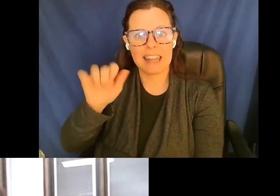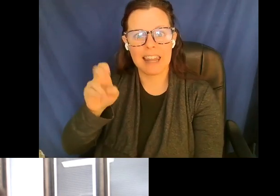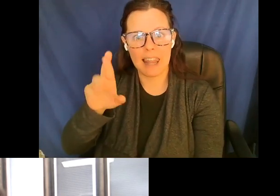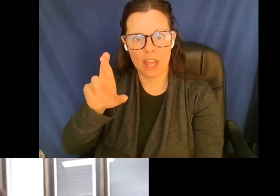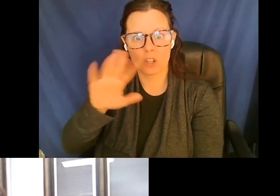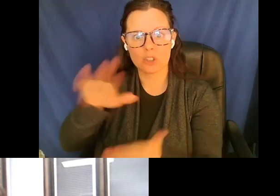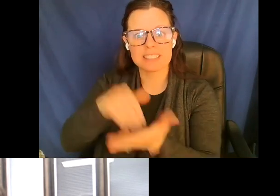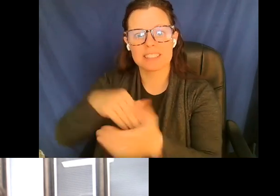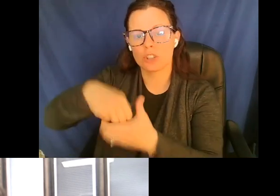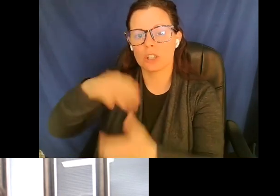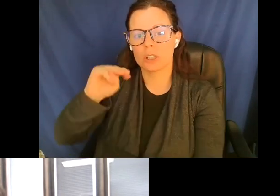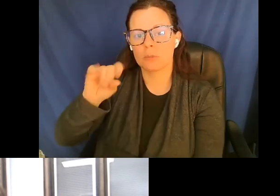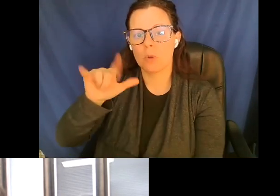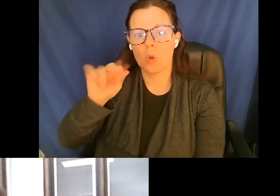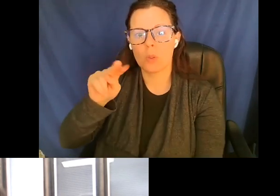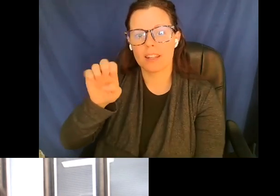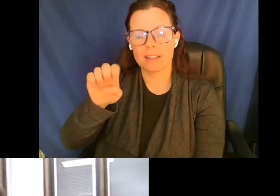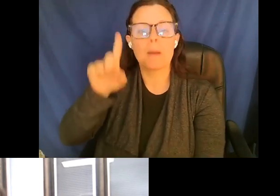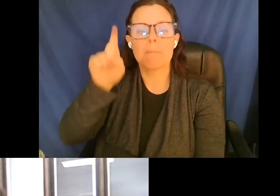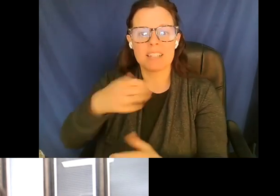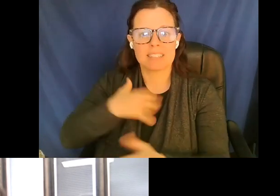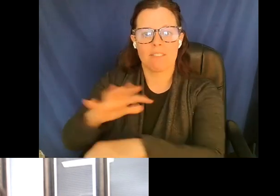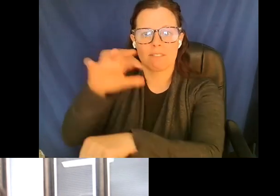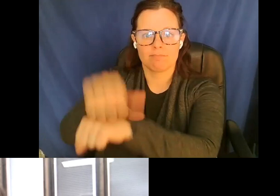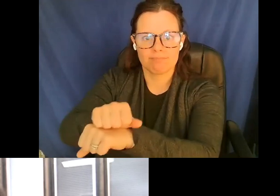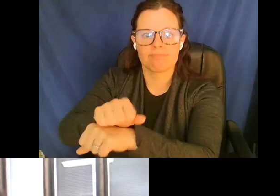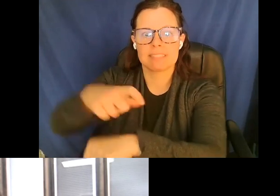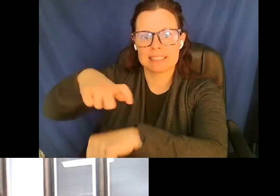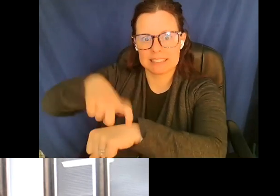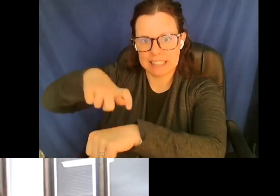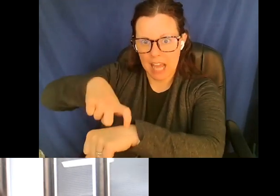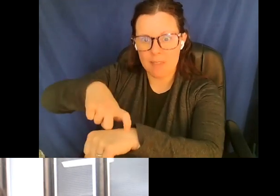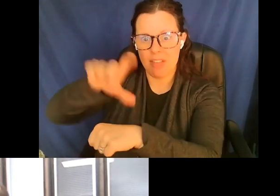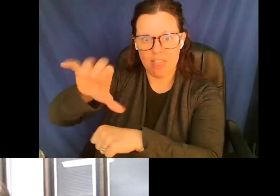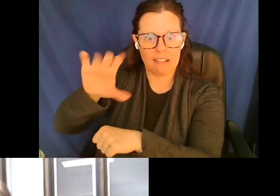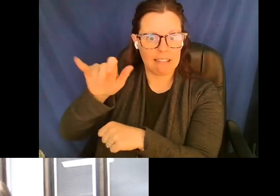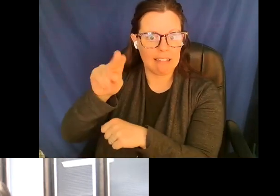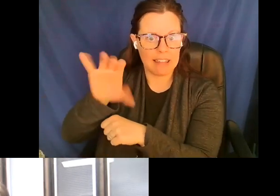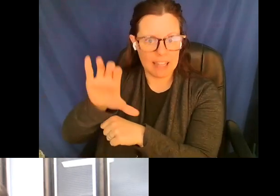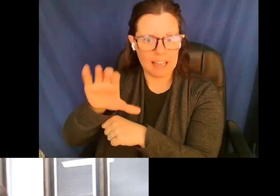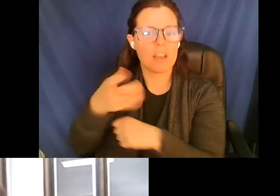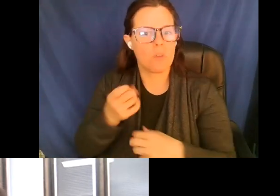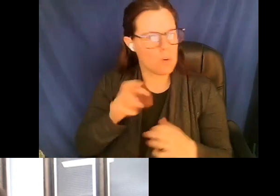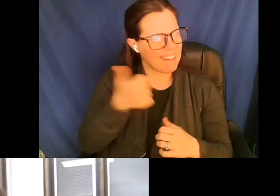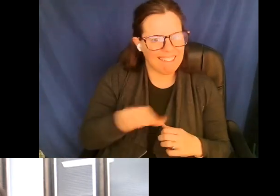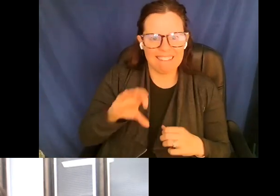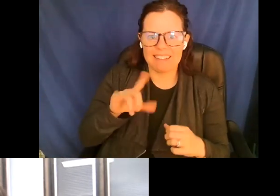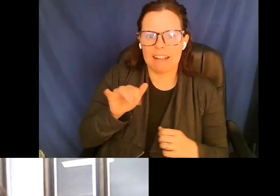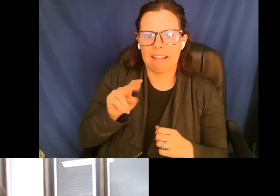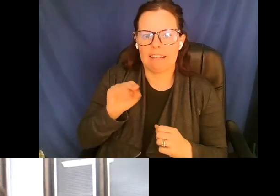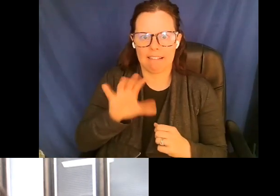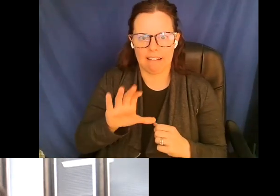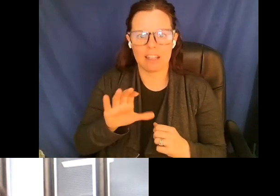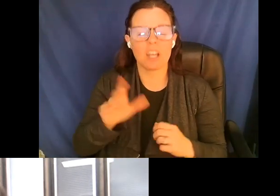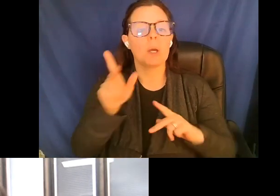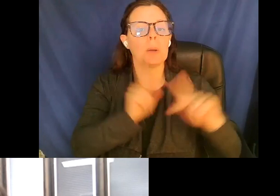have a confirmed time slot to receive your vaccination at this clinic or any of our clinics. People will be asked to wait